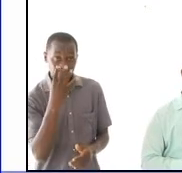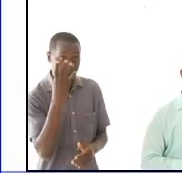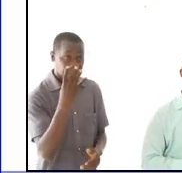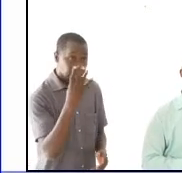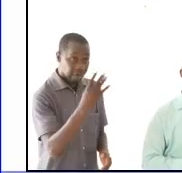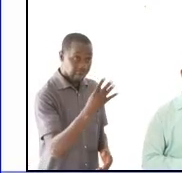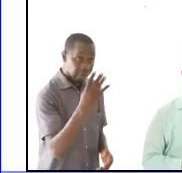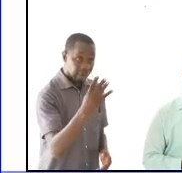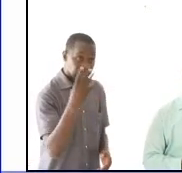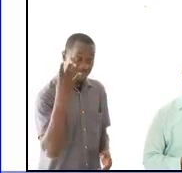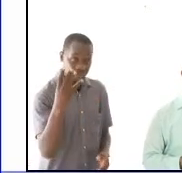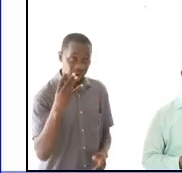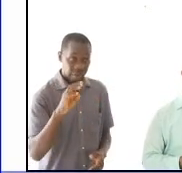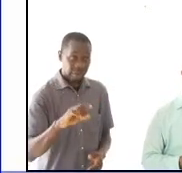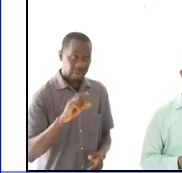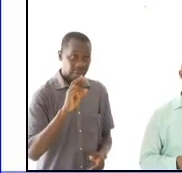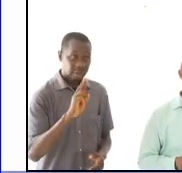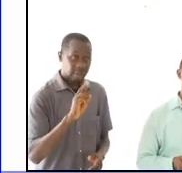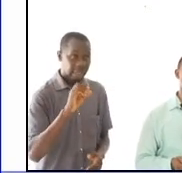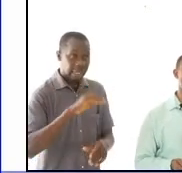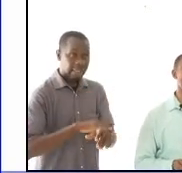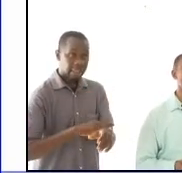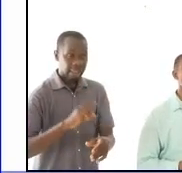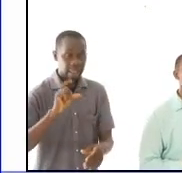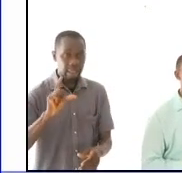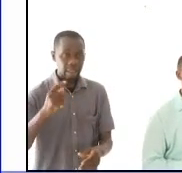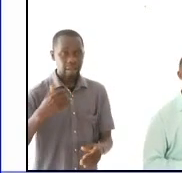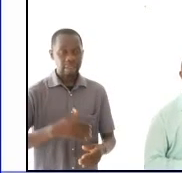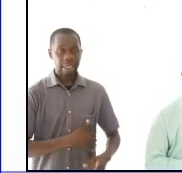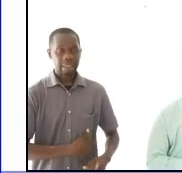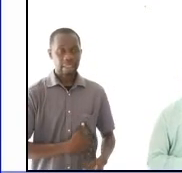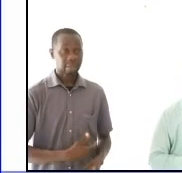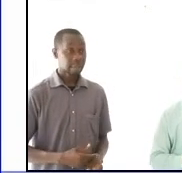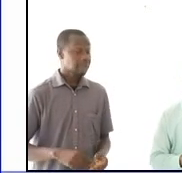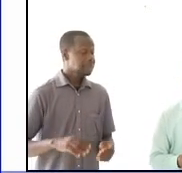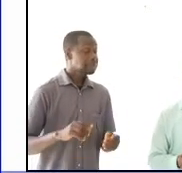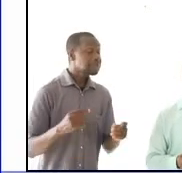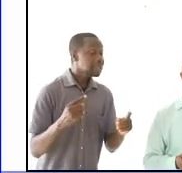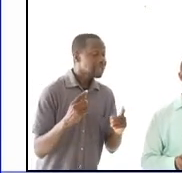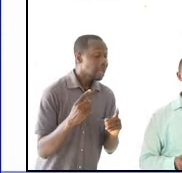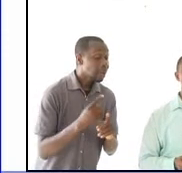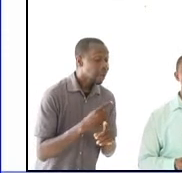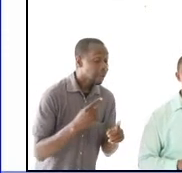organs involved: the urinary, the skin, the lungs, the liver. It's a common mistake for some